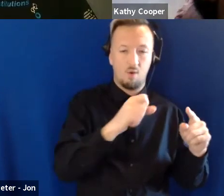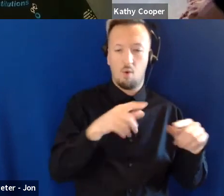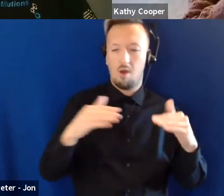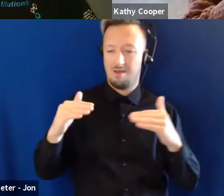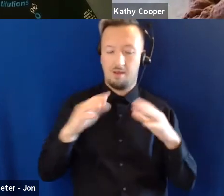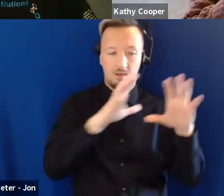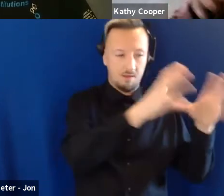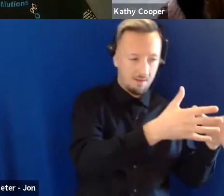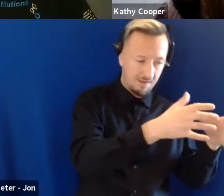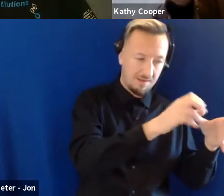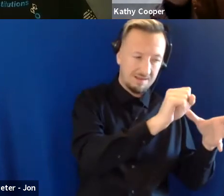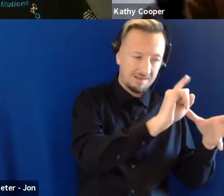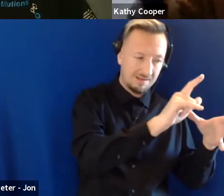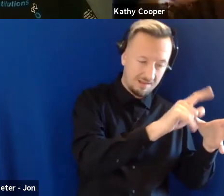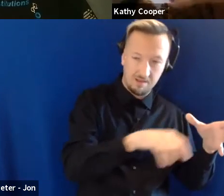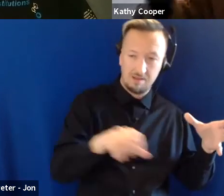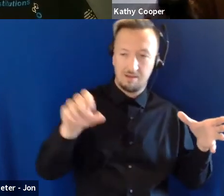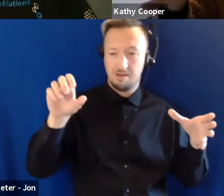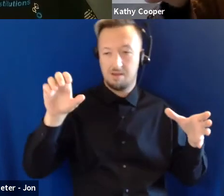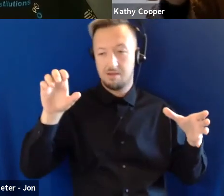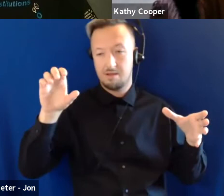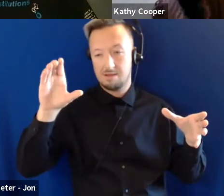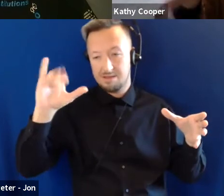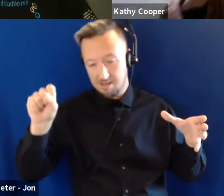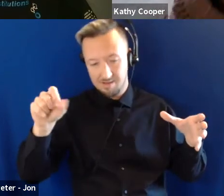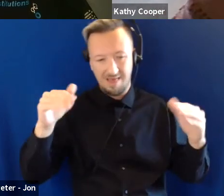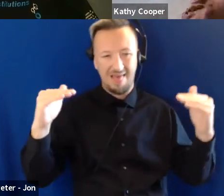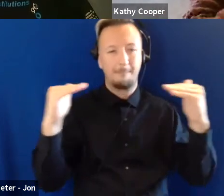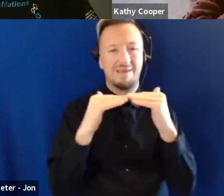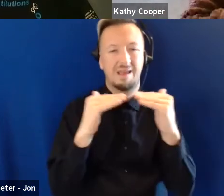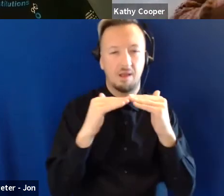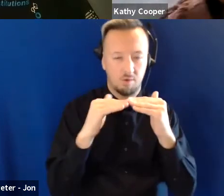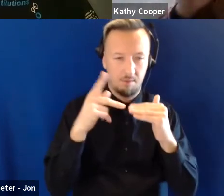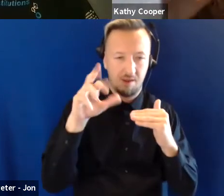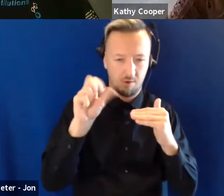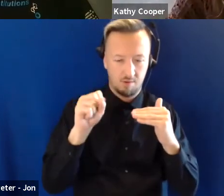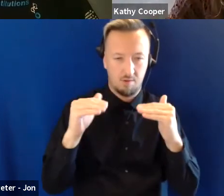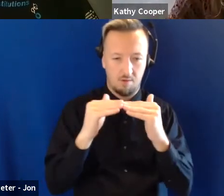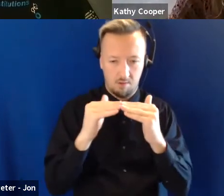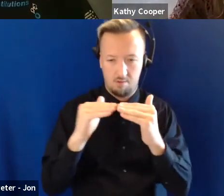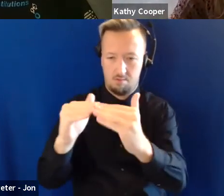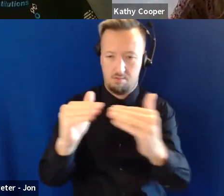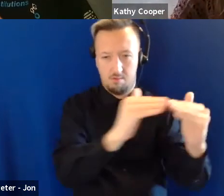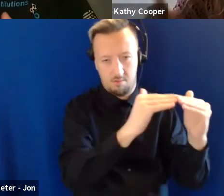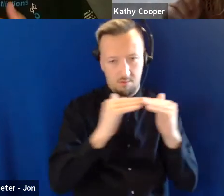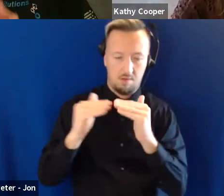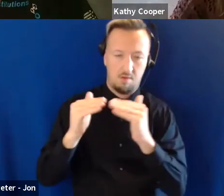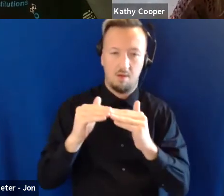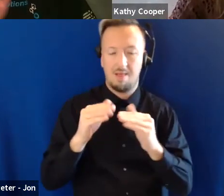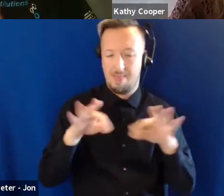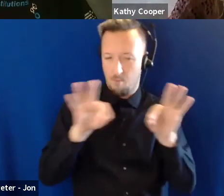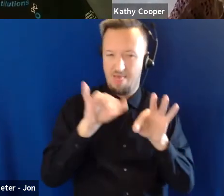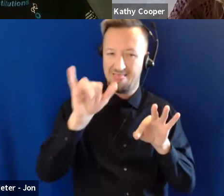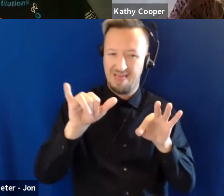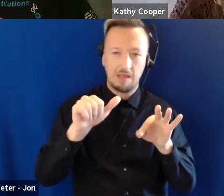is peers to the CILs, the DSE is a peer to the SILC and to the CILs, and you have to have that understanding. But that's a